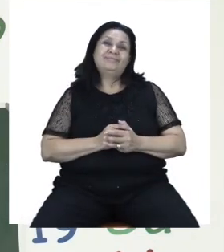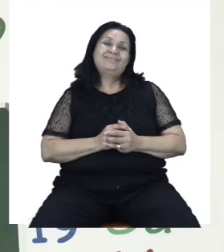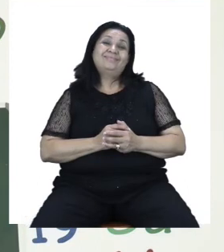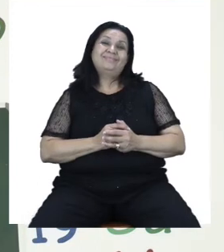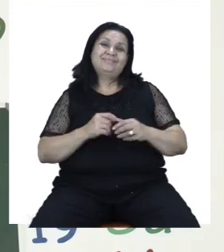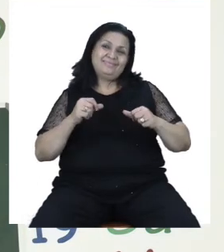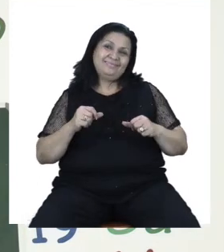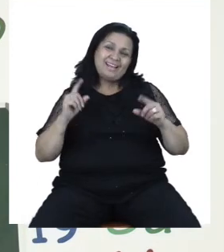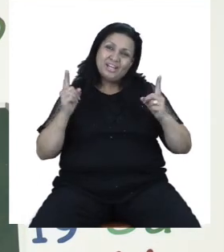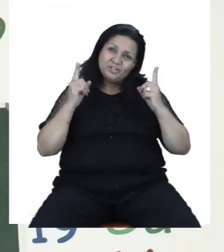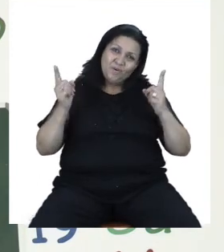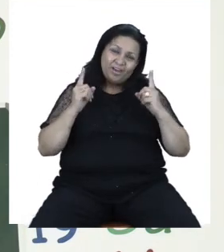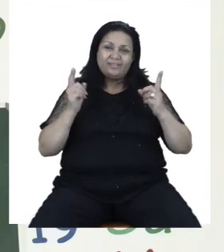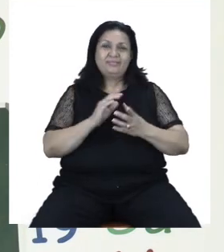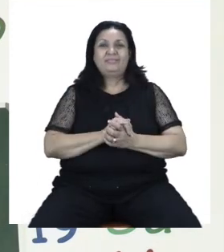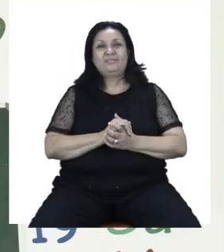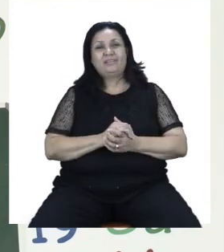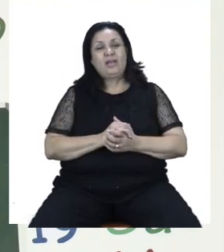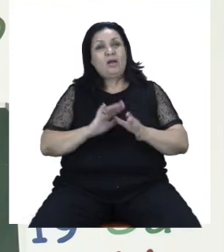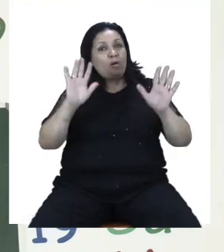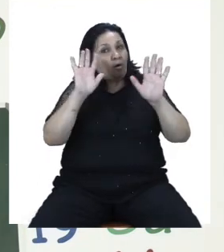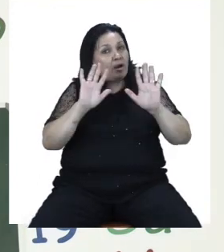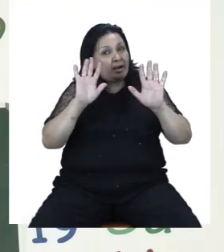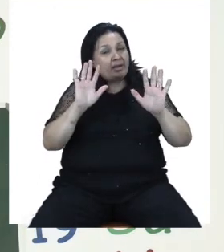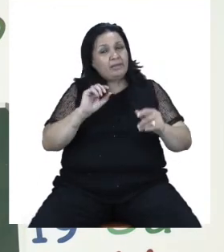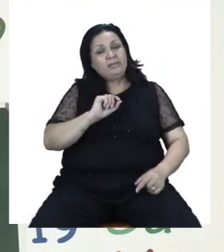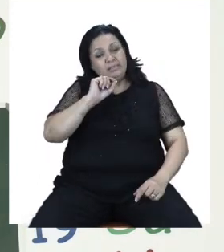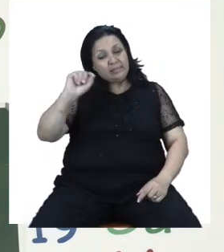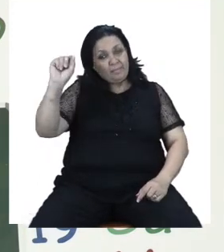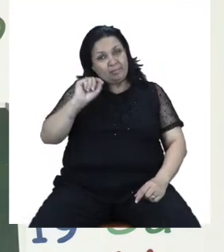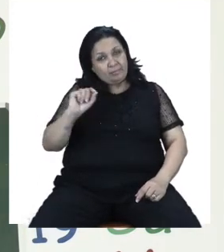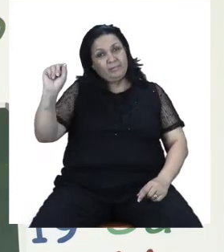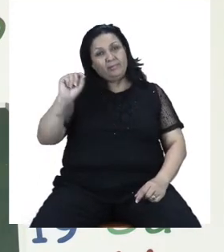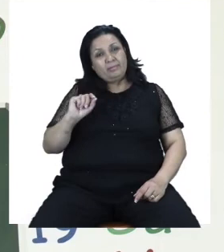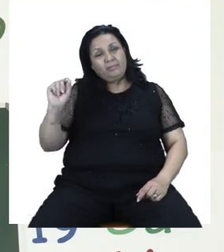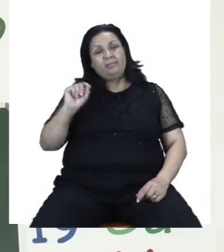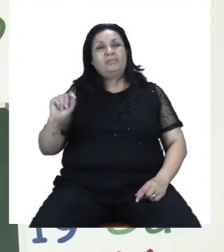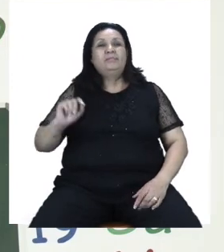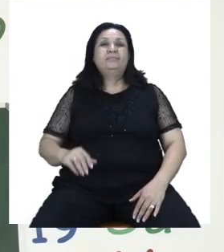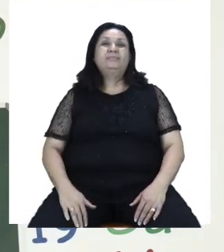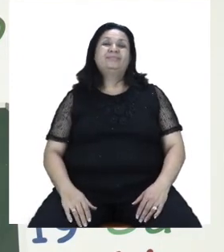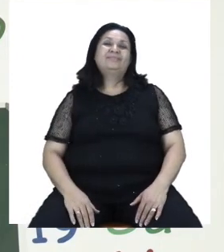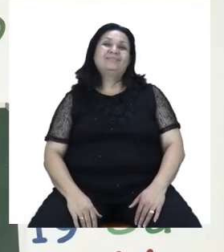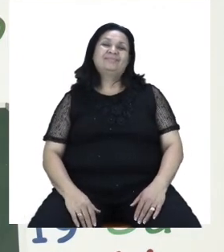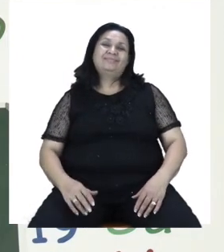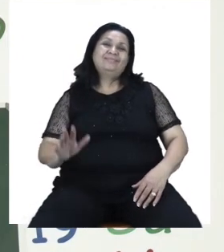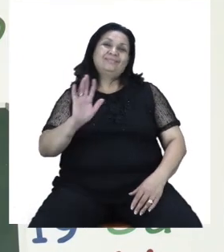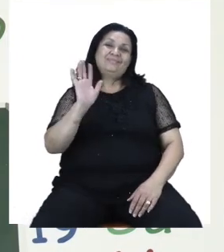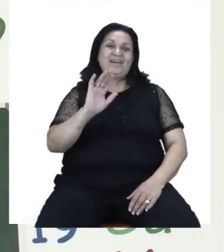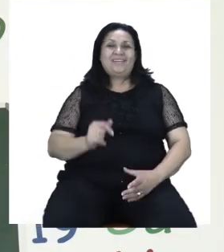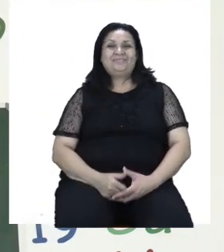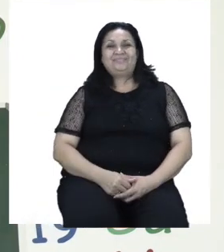and remember when you're coloring, to color in one direction. I will see you after your exercise